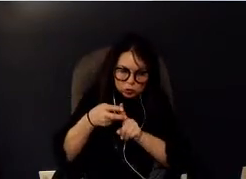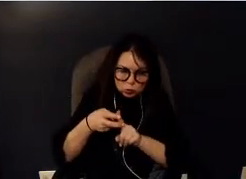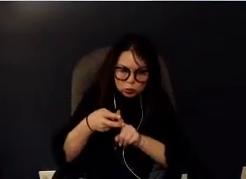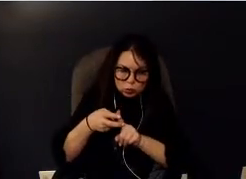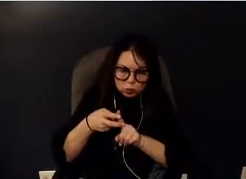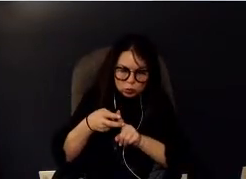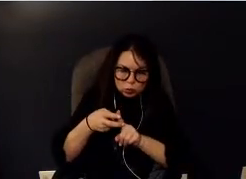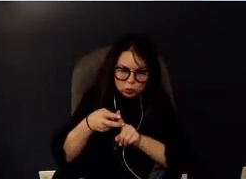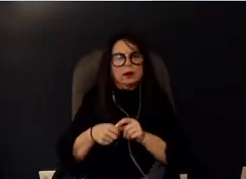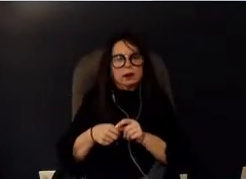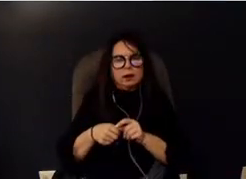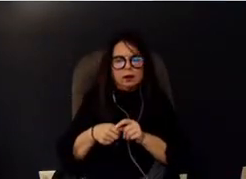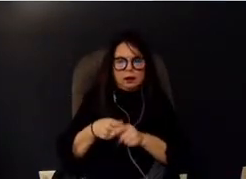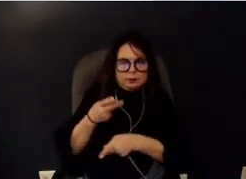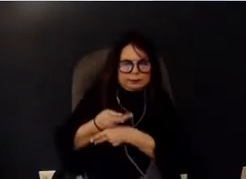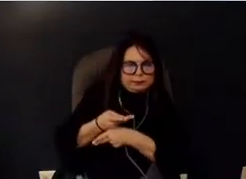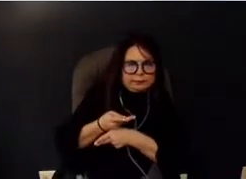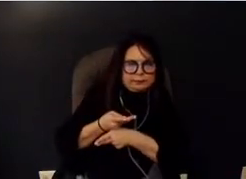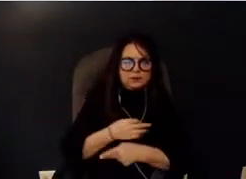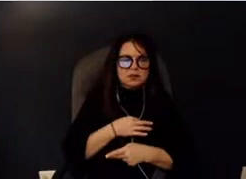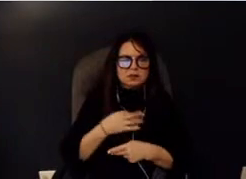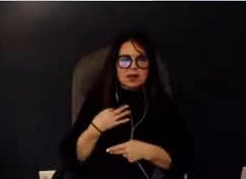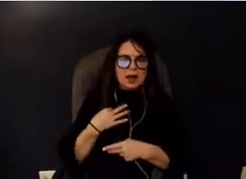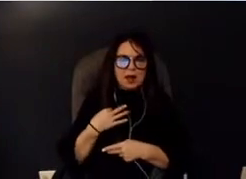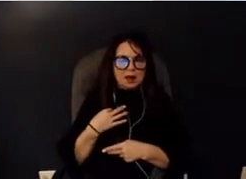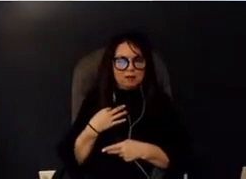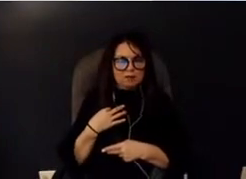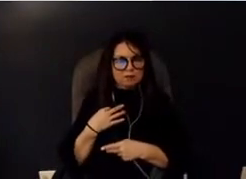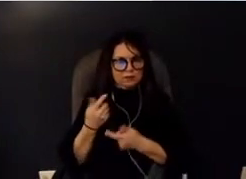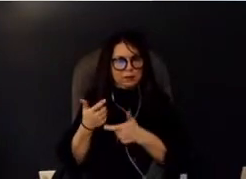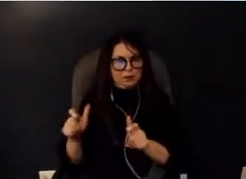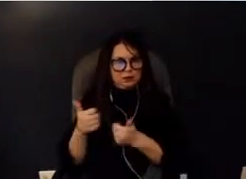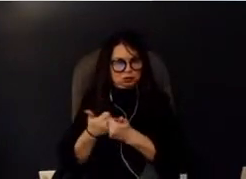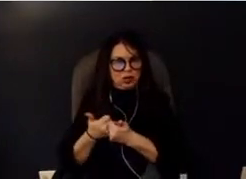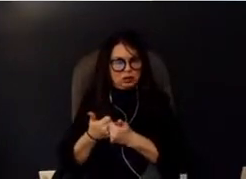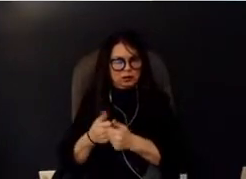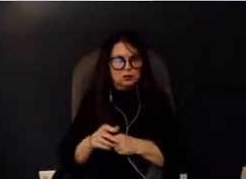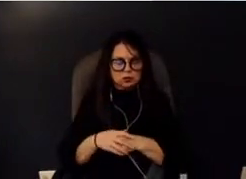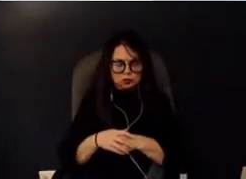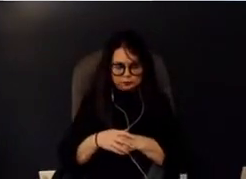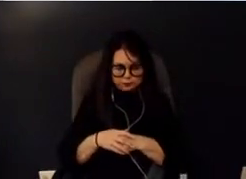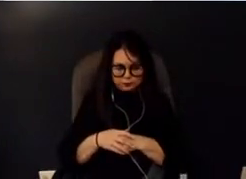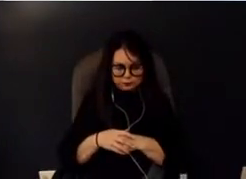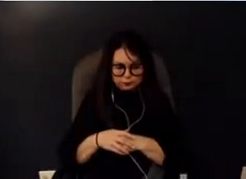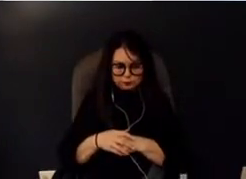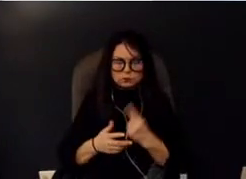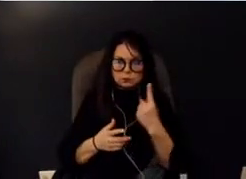staff. One of the suggestions that was offered